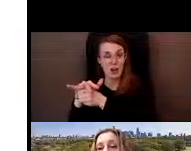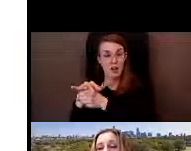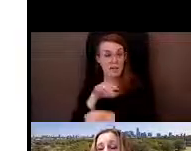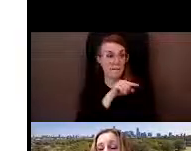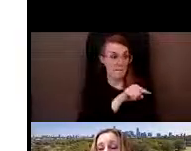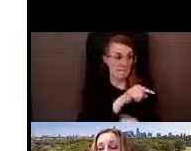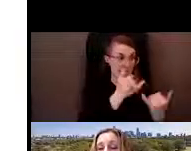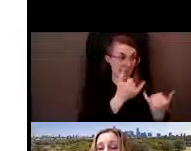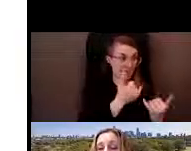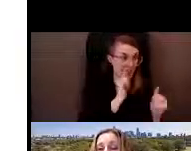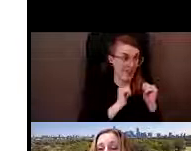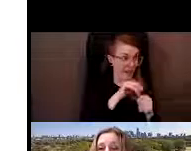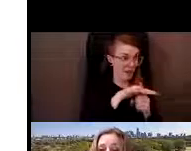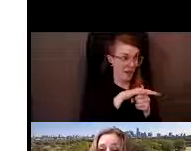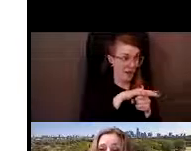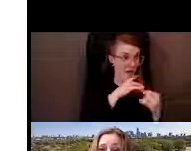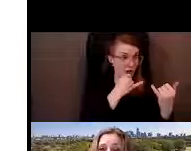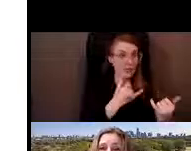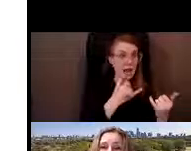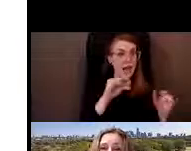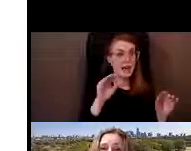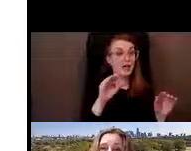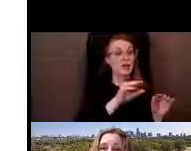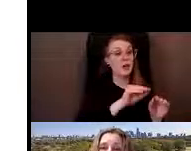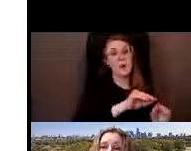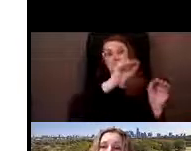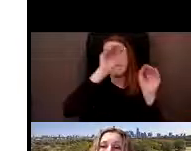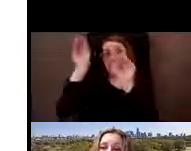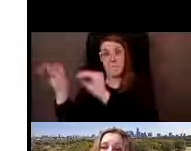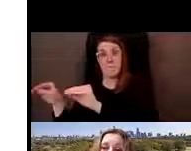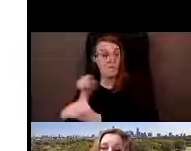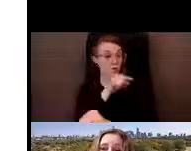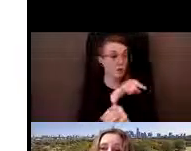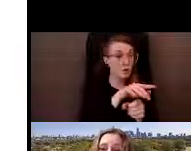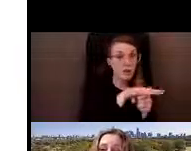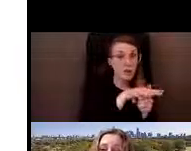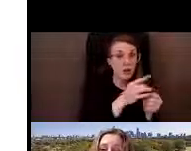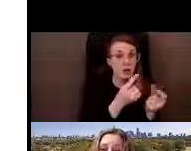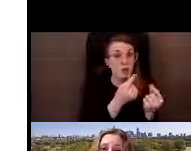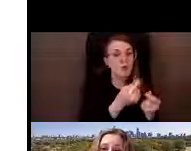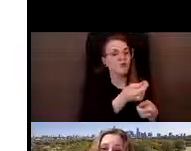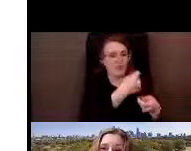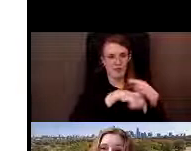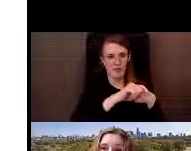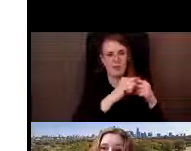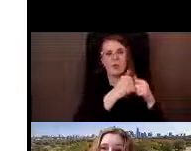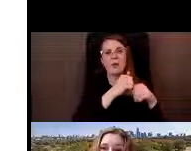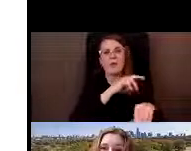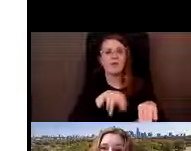Hillside Theater area where it is today is would be restored with native vegetation and trees.